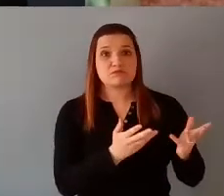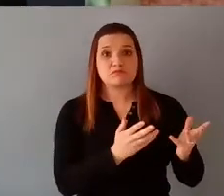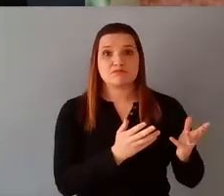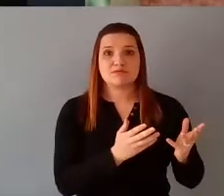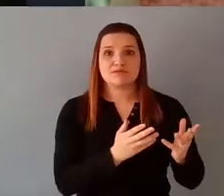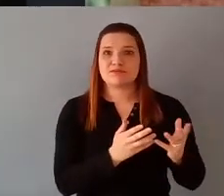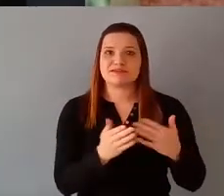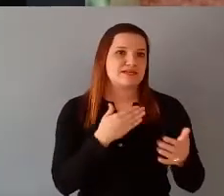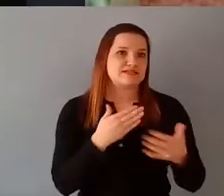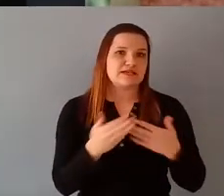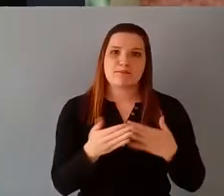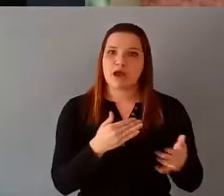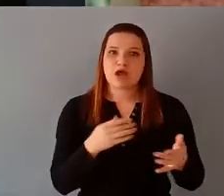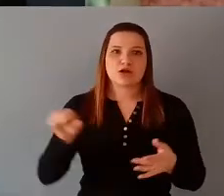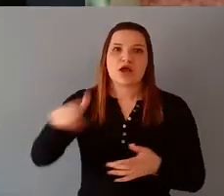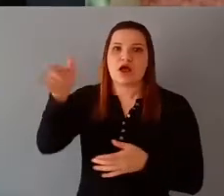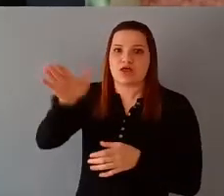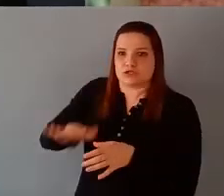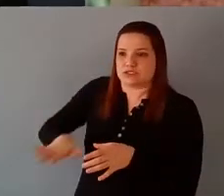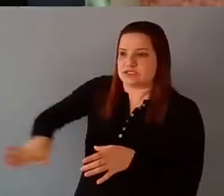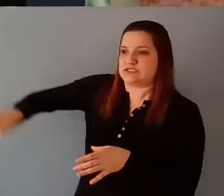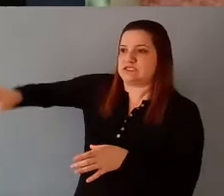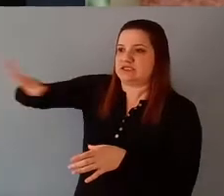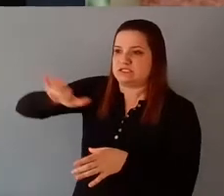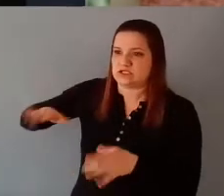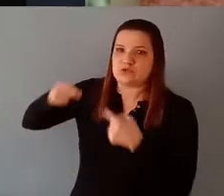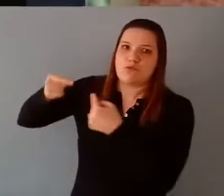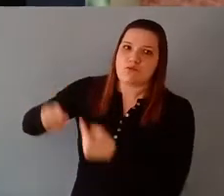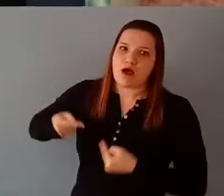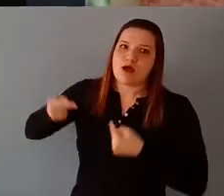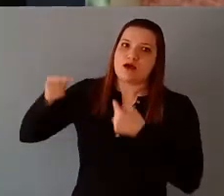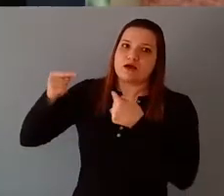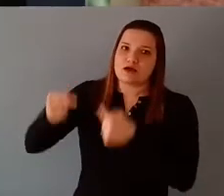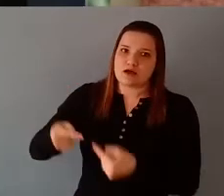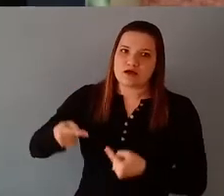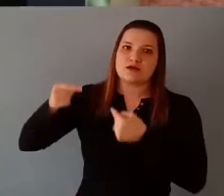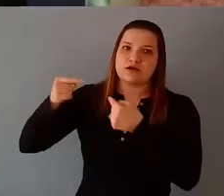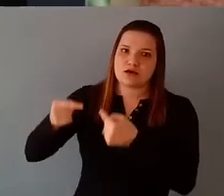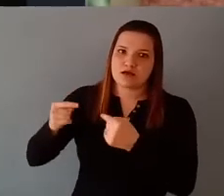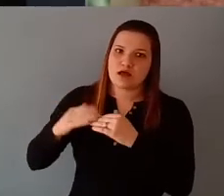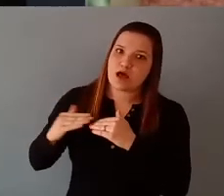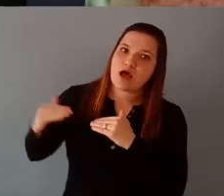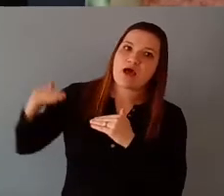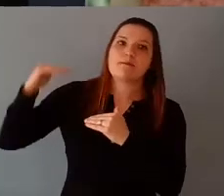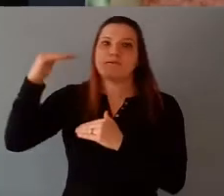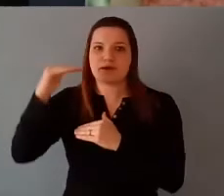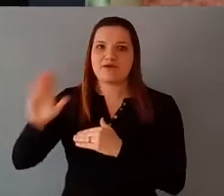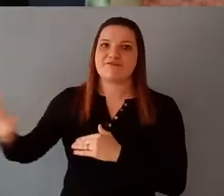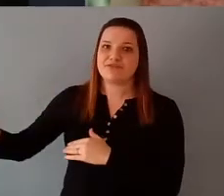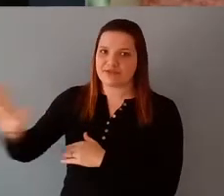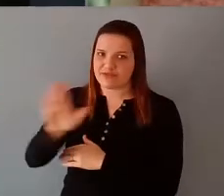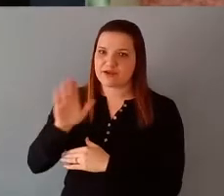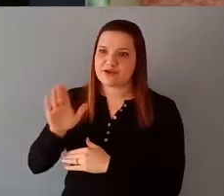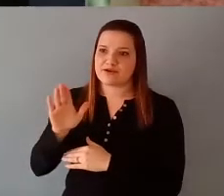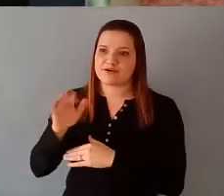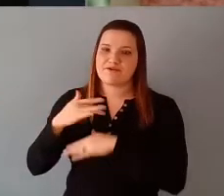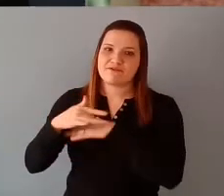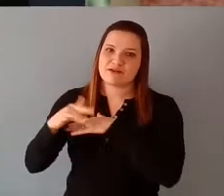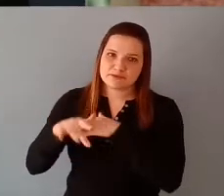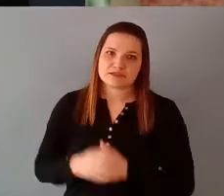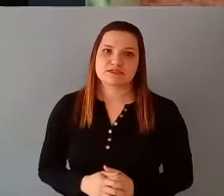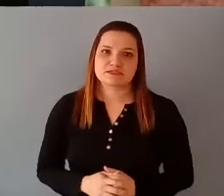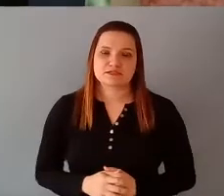out by those other ICUs that are operating at above their licensed occupancy. So 9